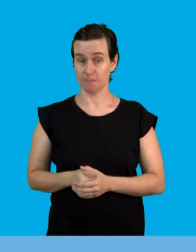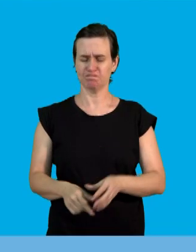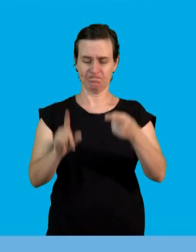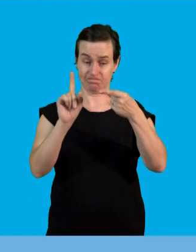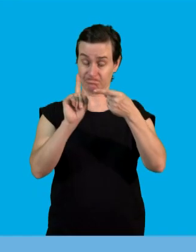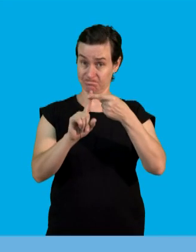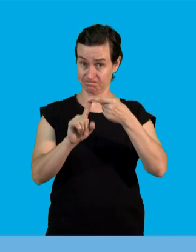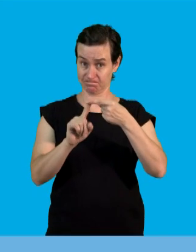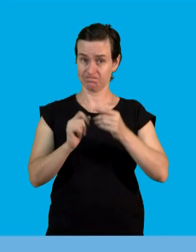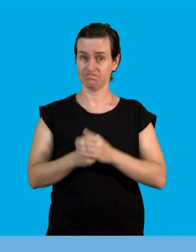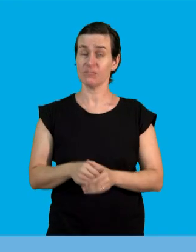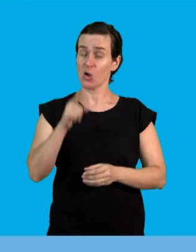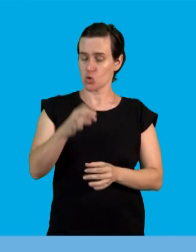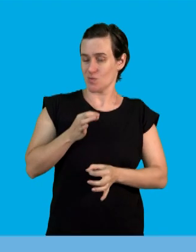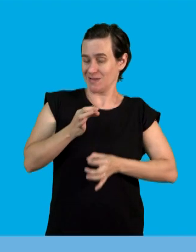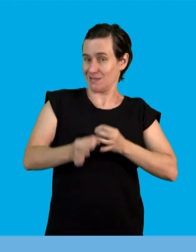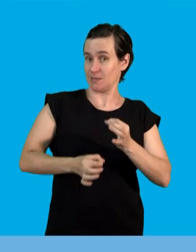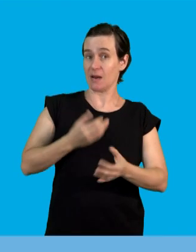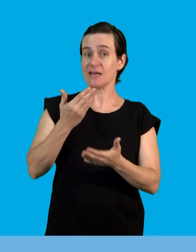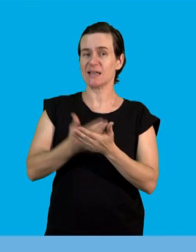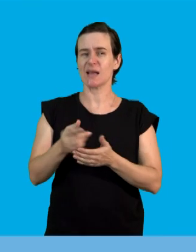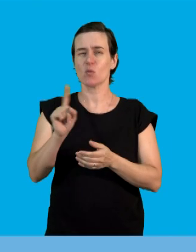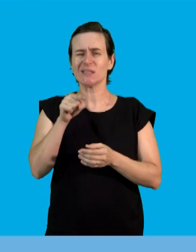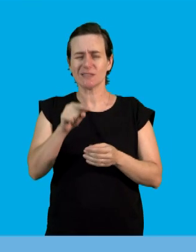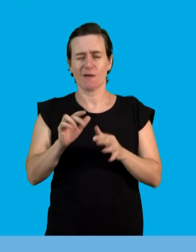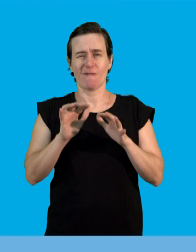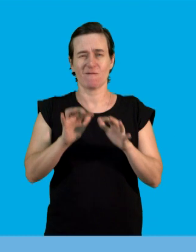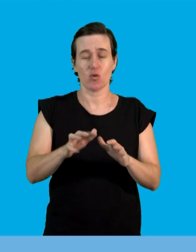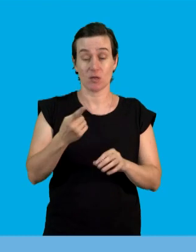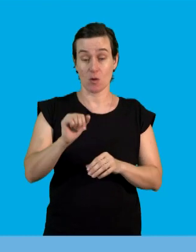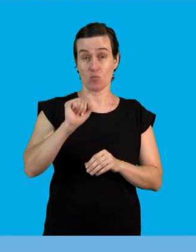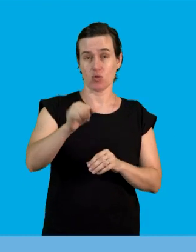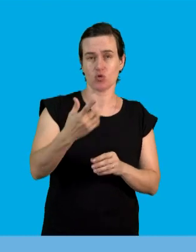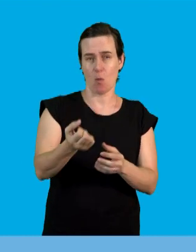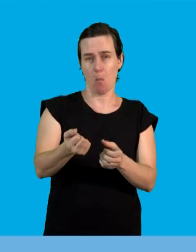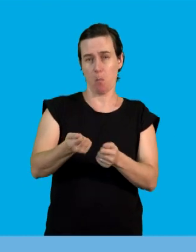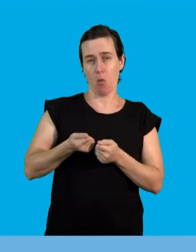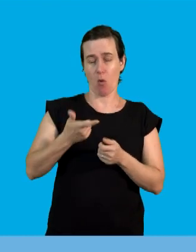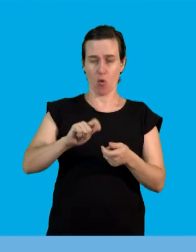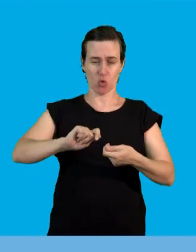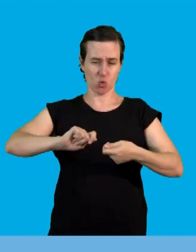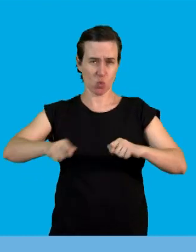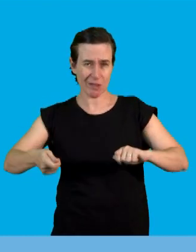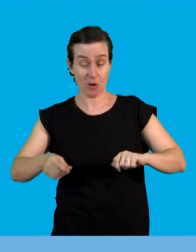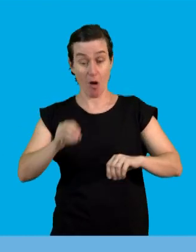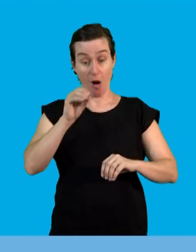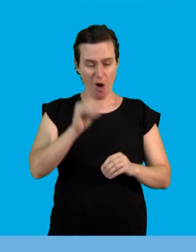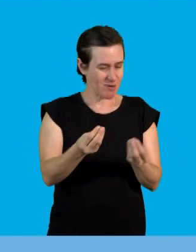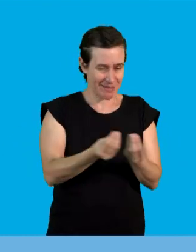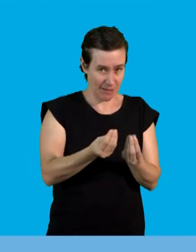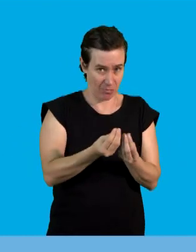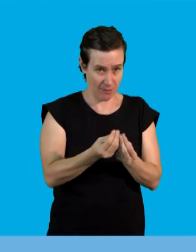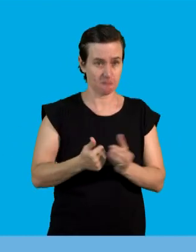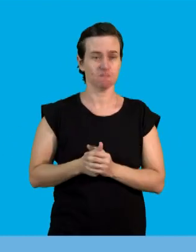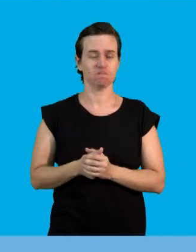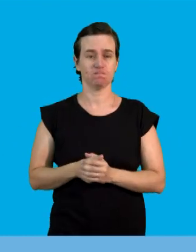Now, number one, I want you to know how to explain a force and as a push or pull or even a twist exerted on an